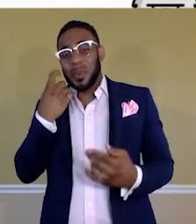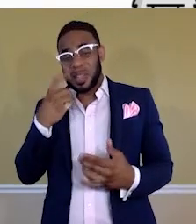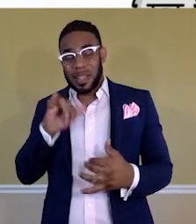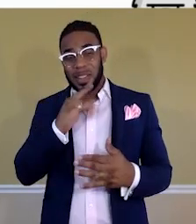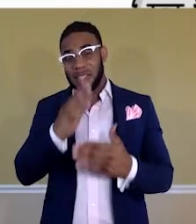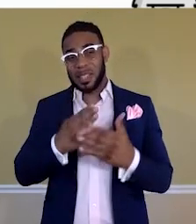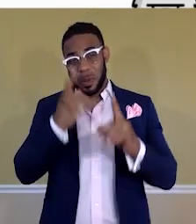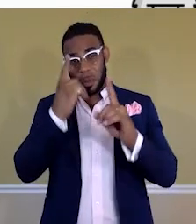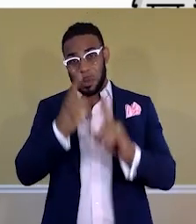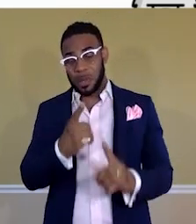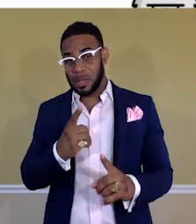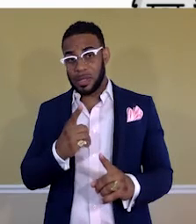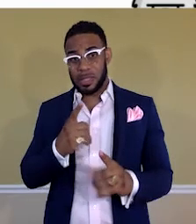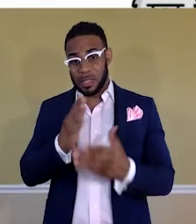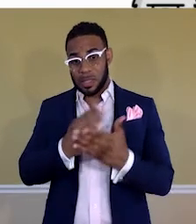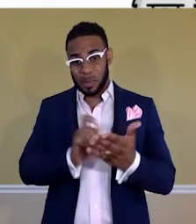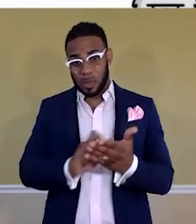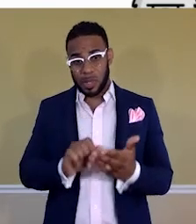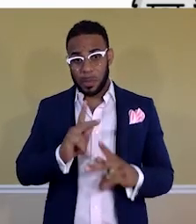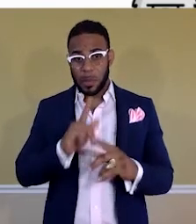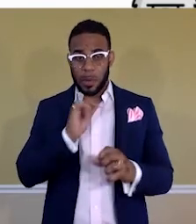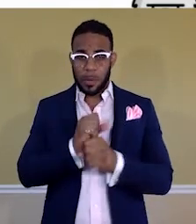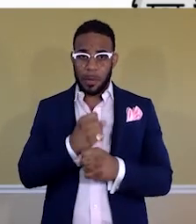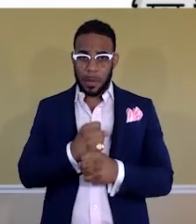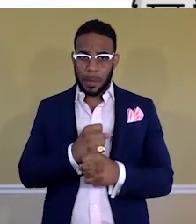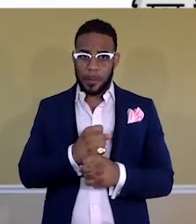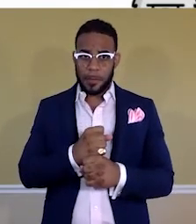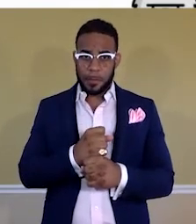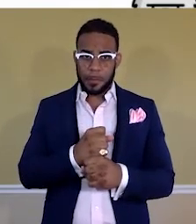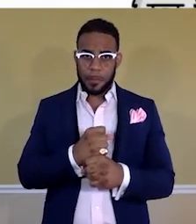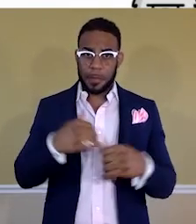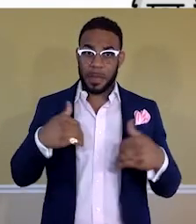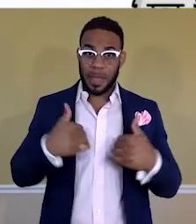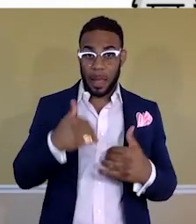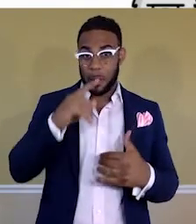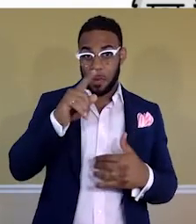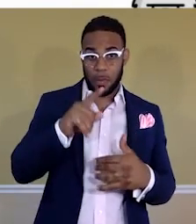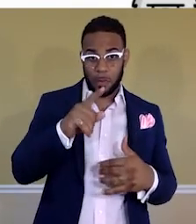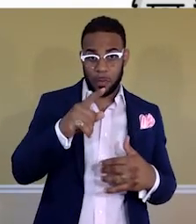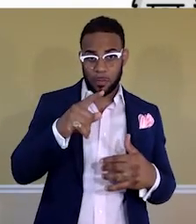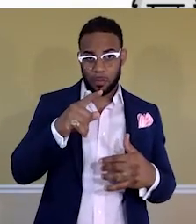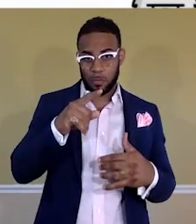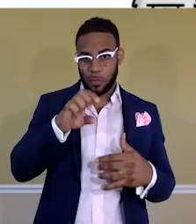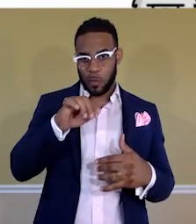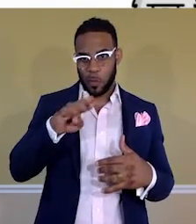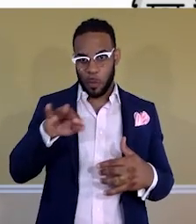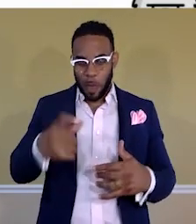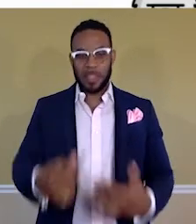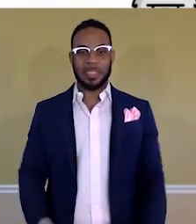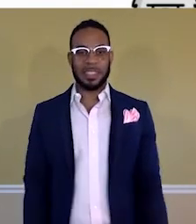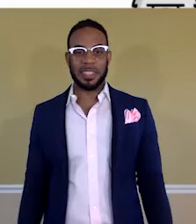there are some journals that people are making about Animal Crossing. So it's a